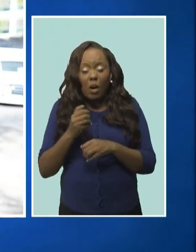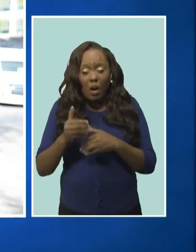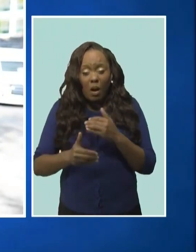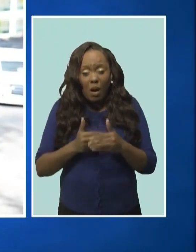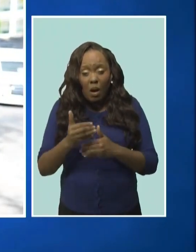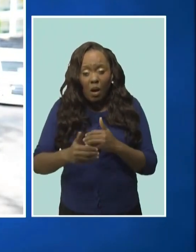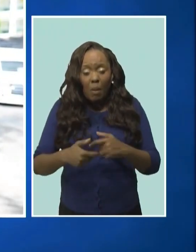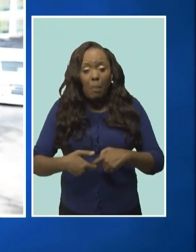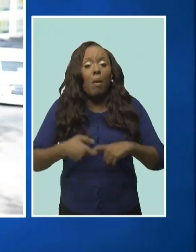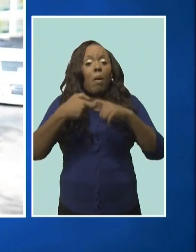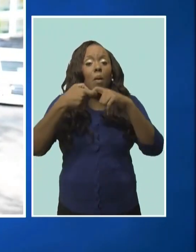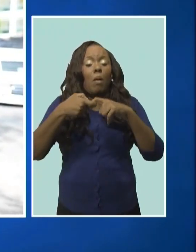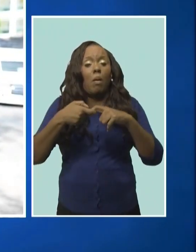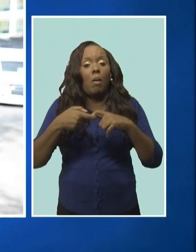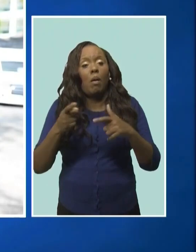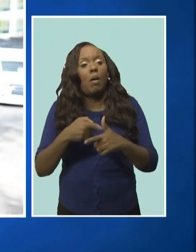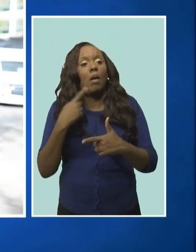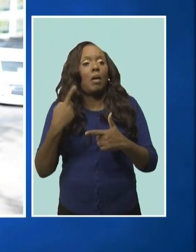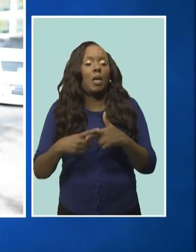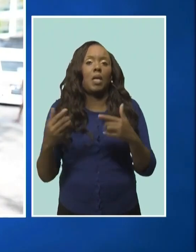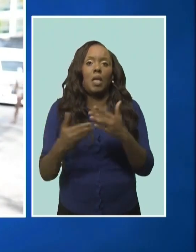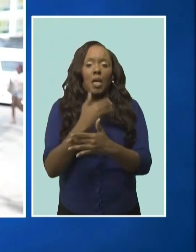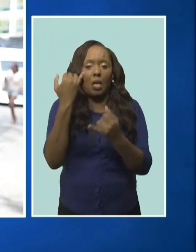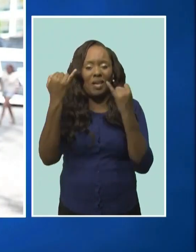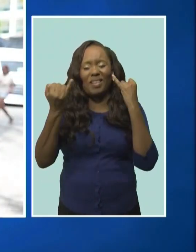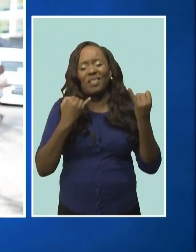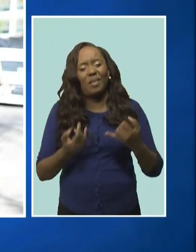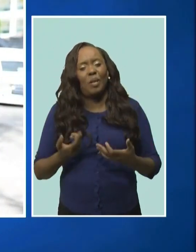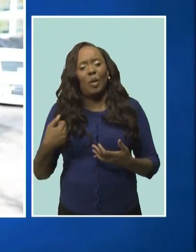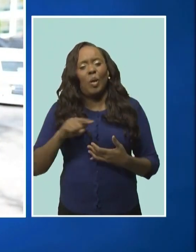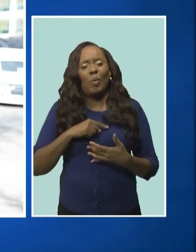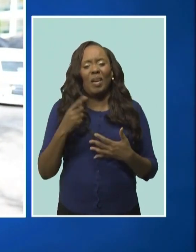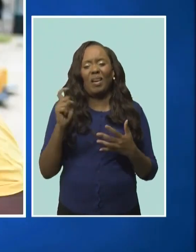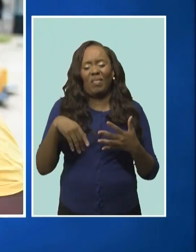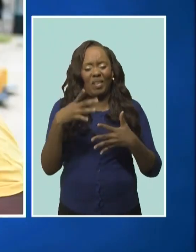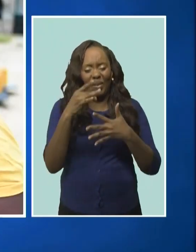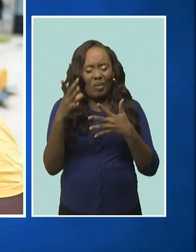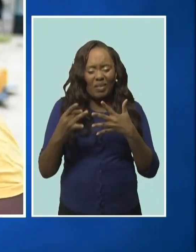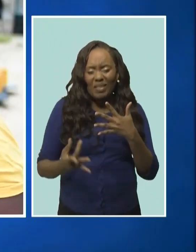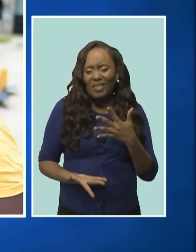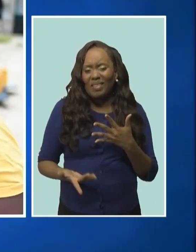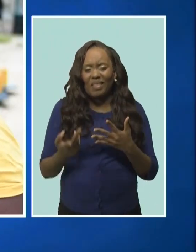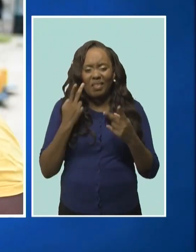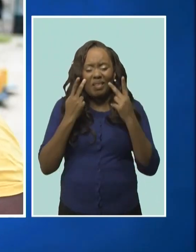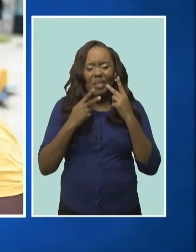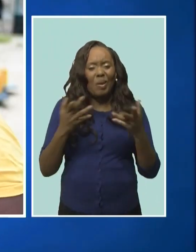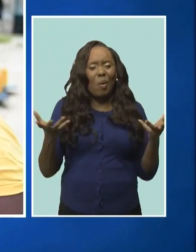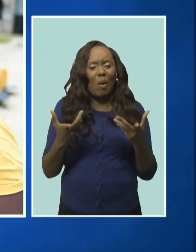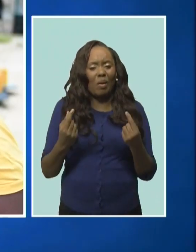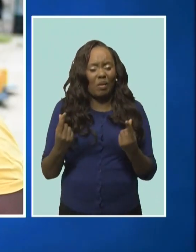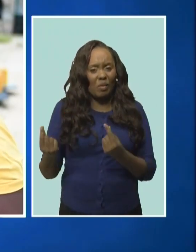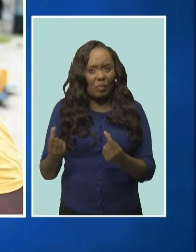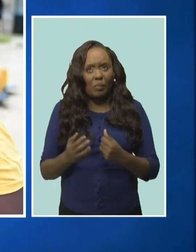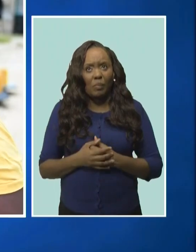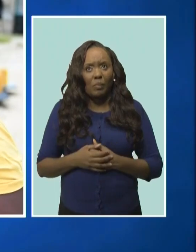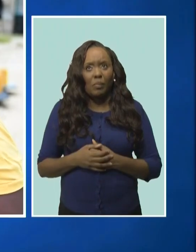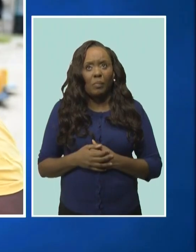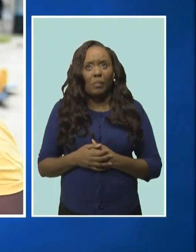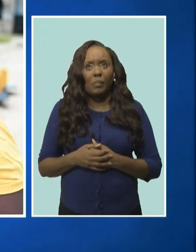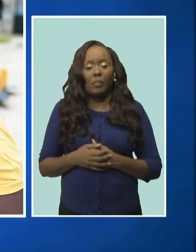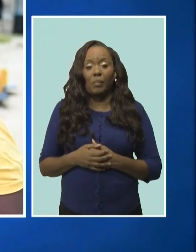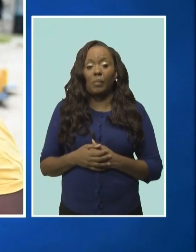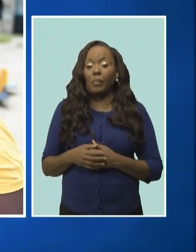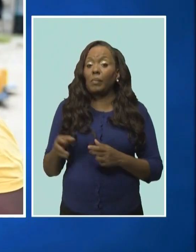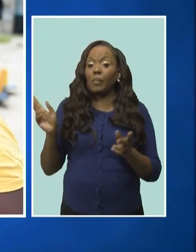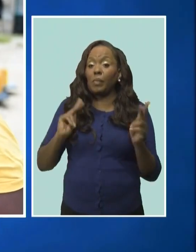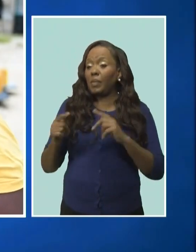So those are some of the decisions that are right now occupying the attention of the technical team. However, the residents say relocation is not